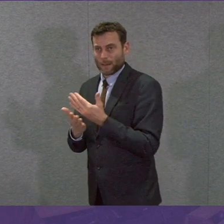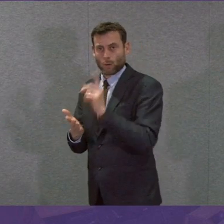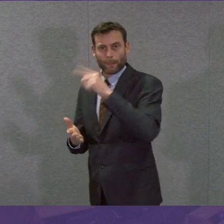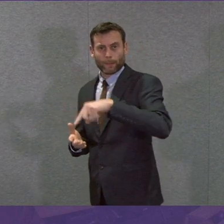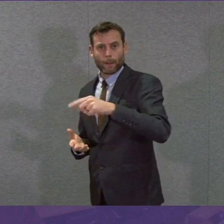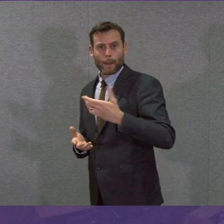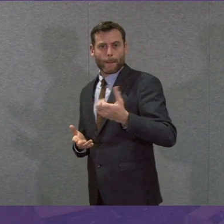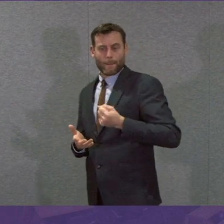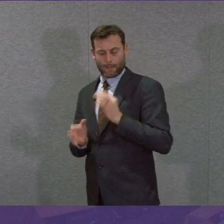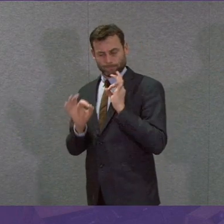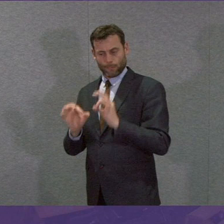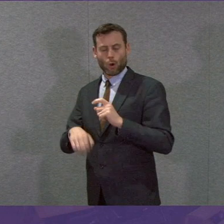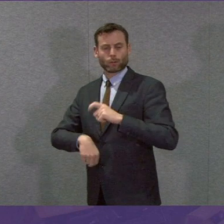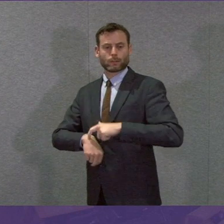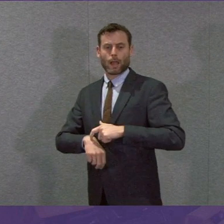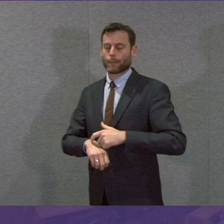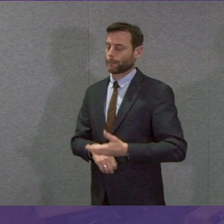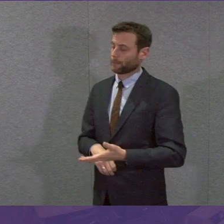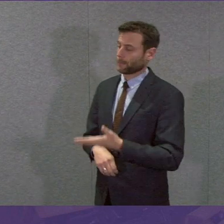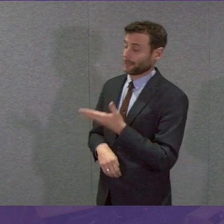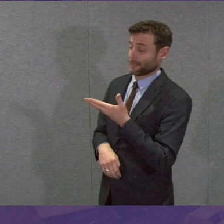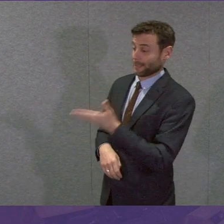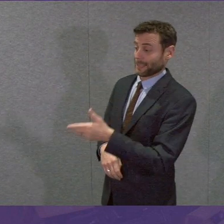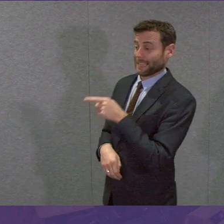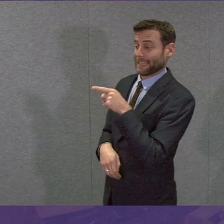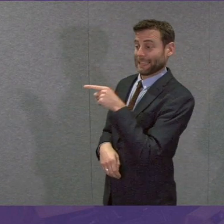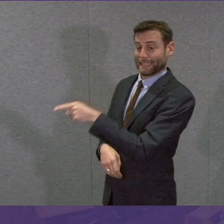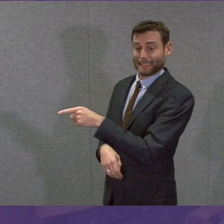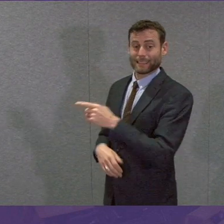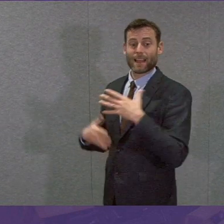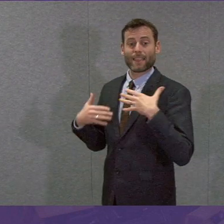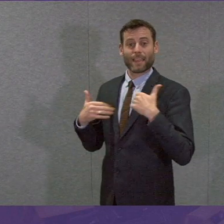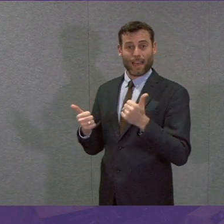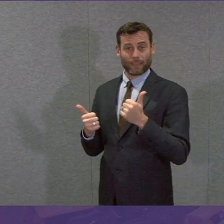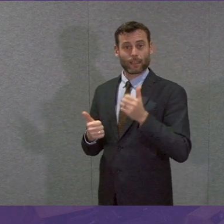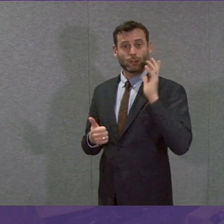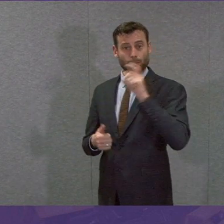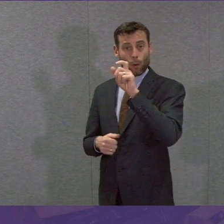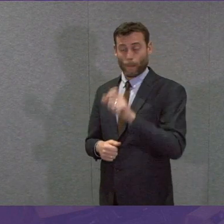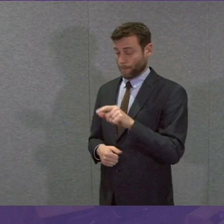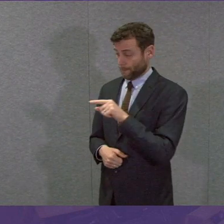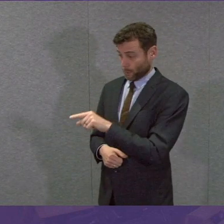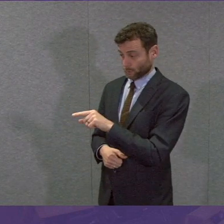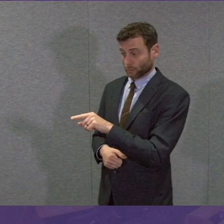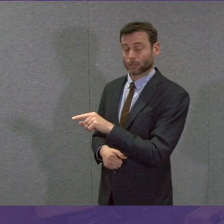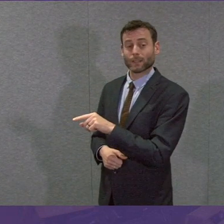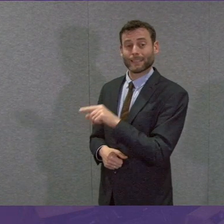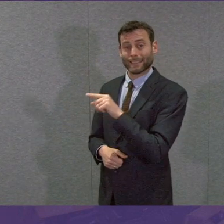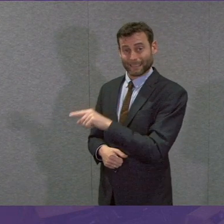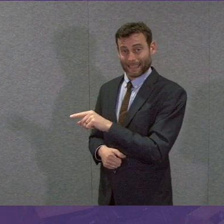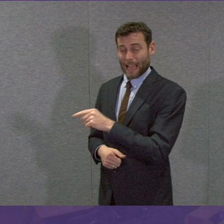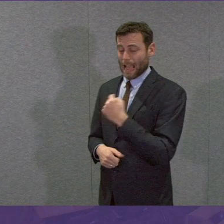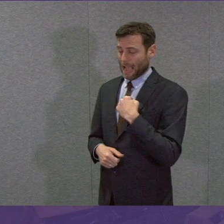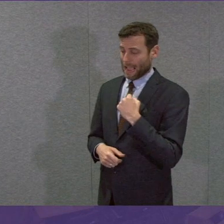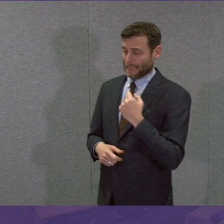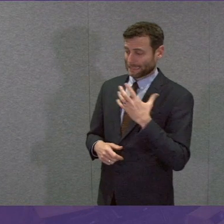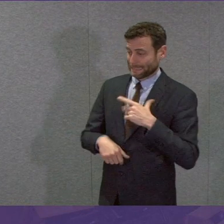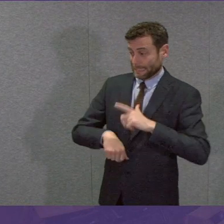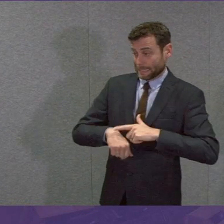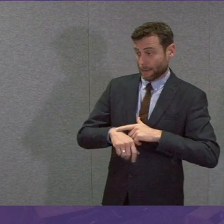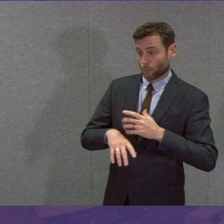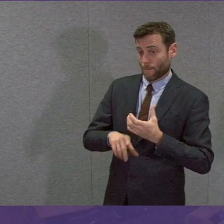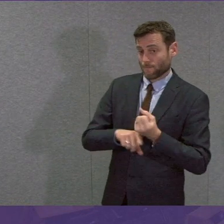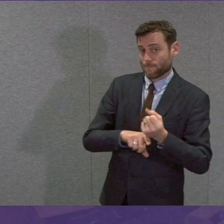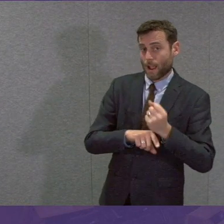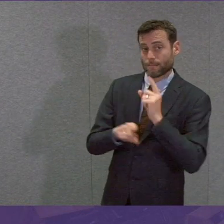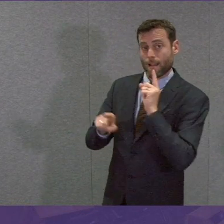the expertise of being a health spokesperson. I do not. I will make sure he has an answer to those points, if there is an answer. I have to say this bill